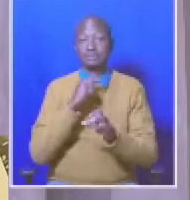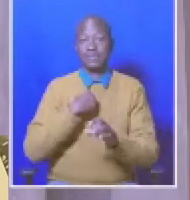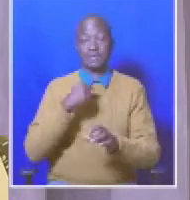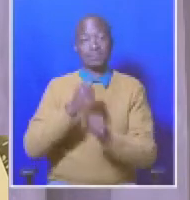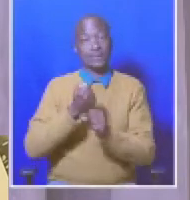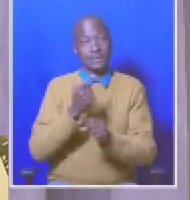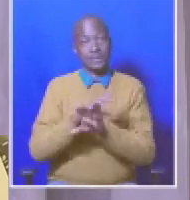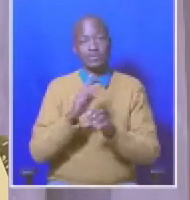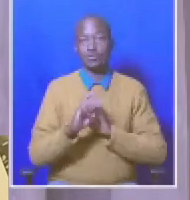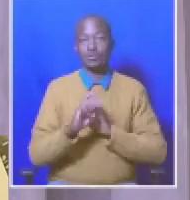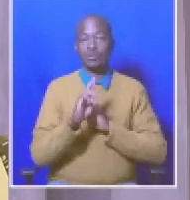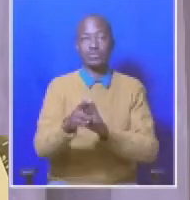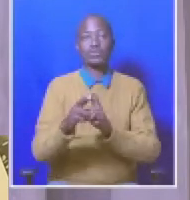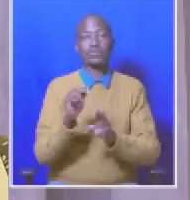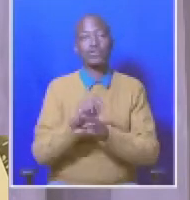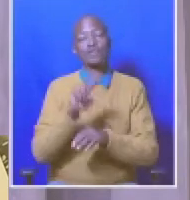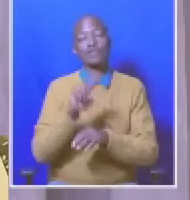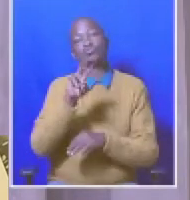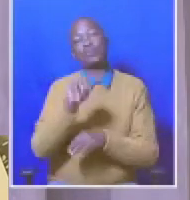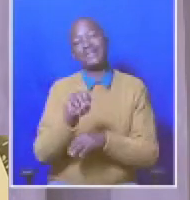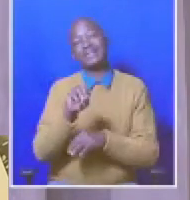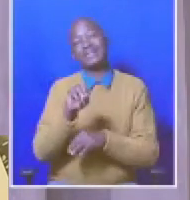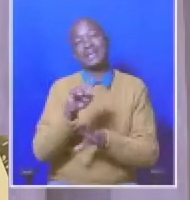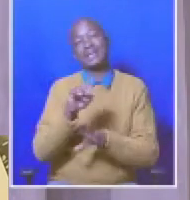session of 20th April